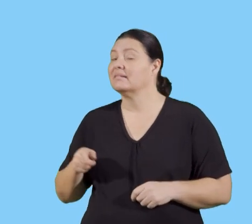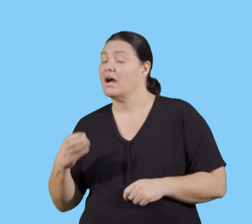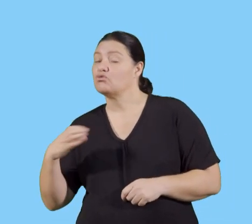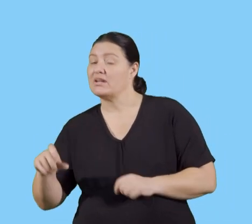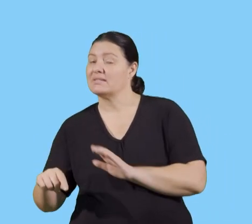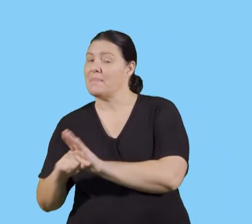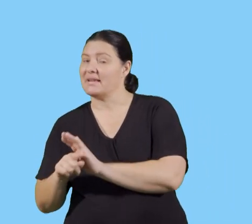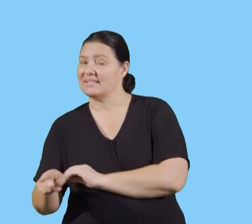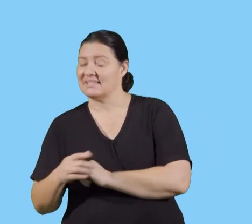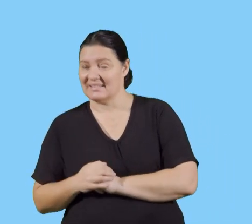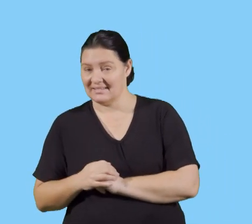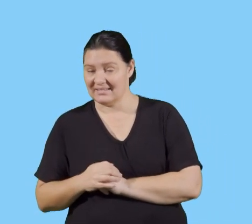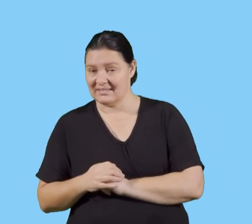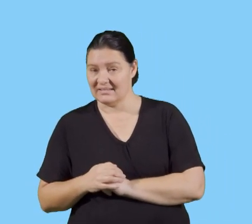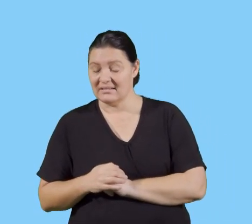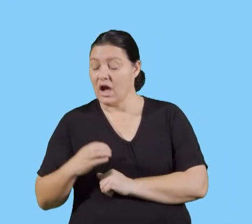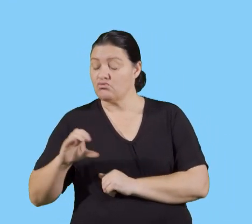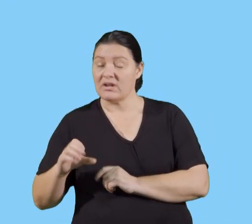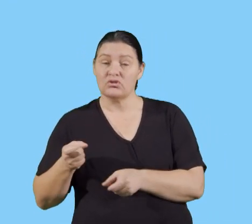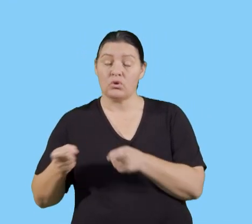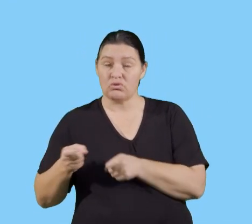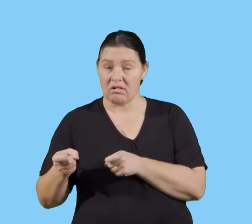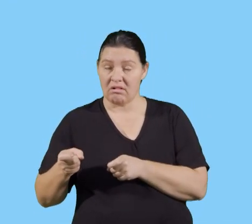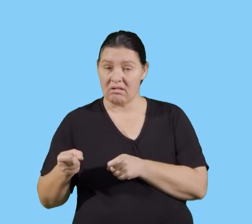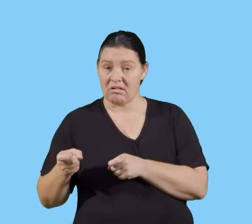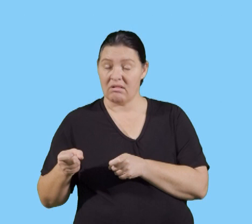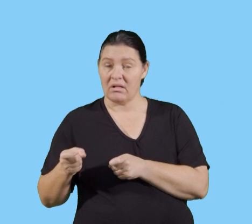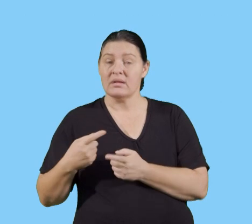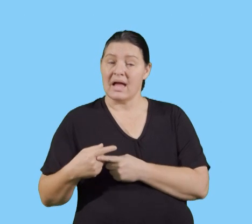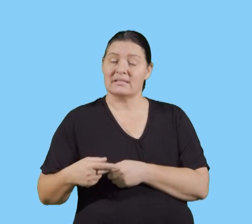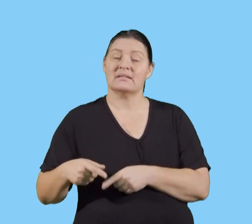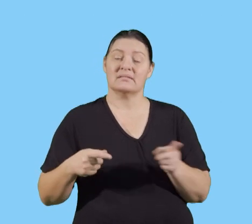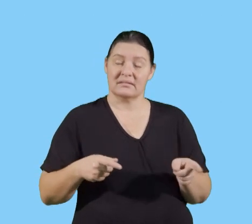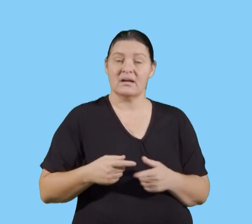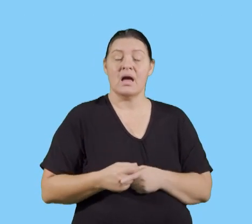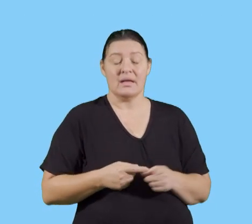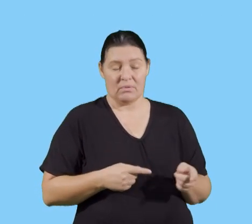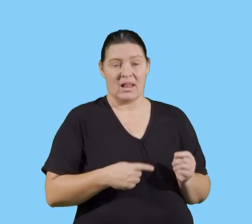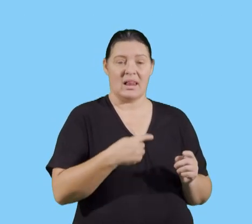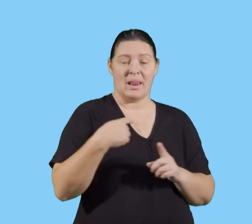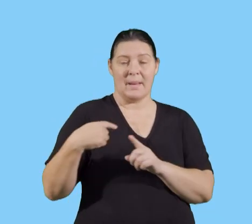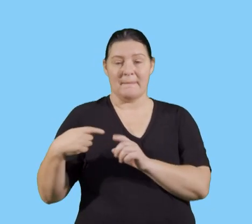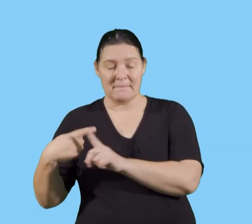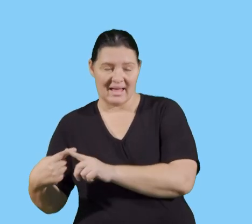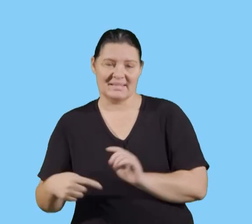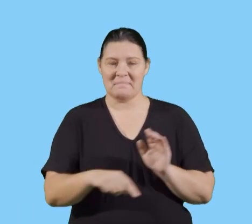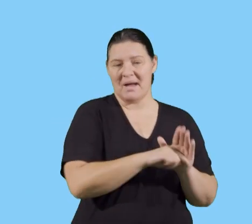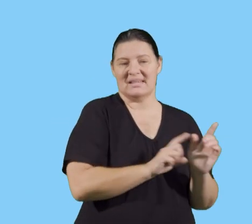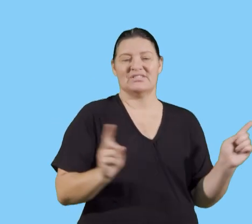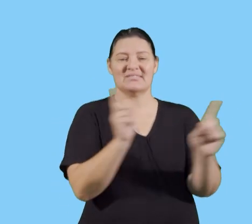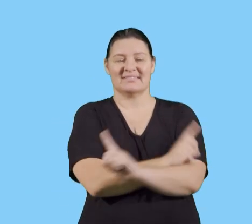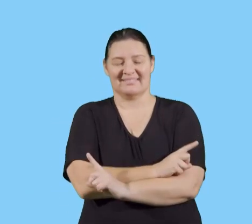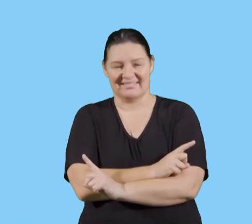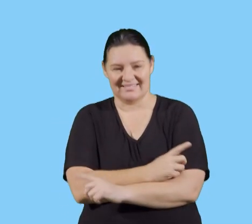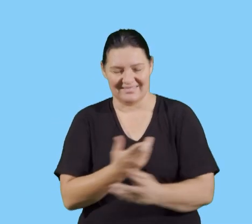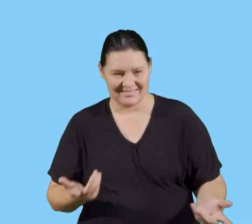minus. In the creditors control, on the credit, it is a plus, and on the debit, it is a minus. So in other words, we